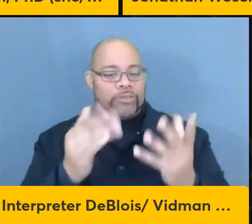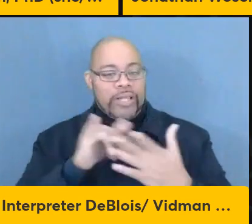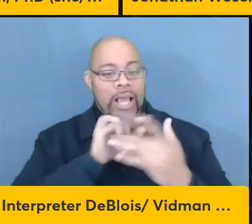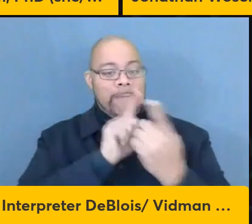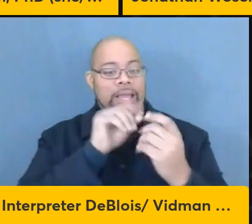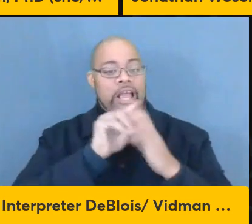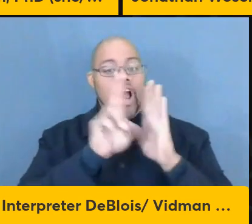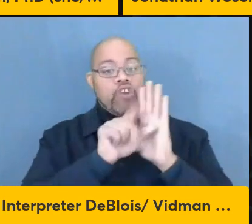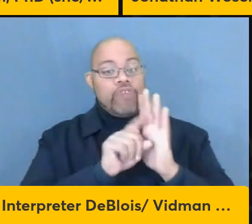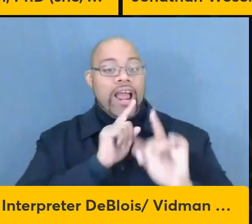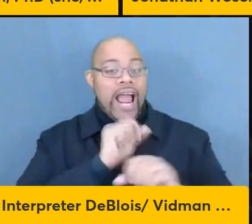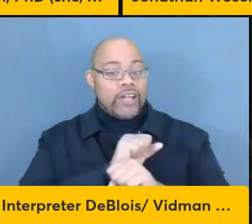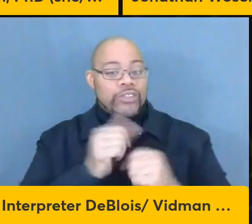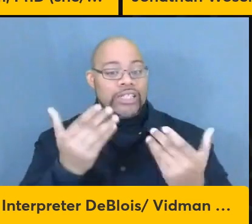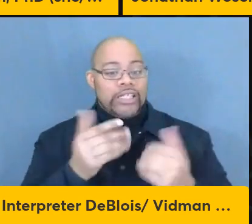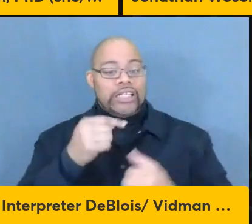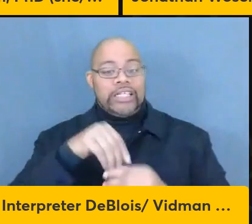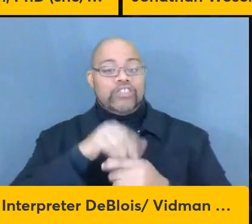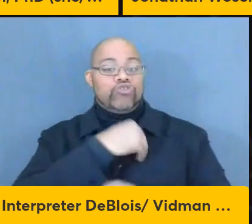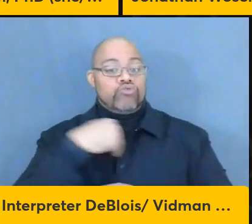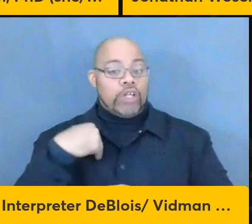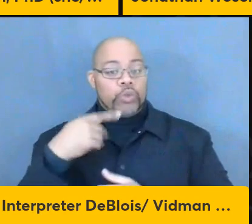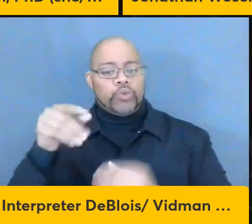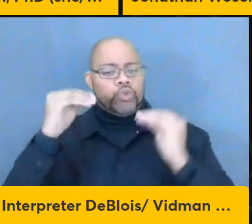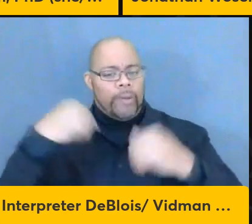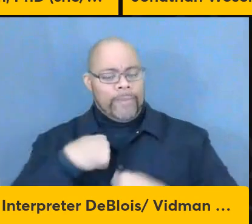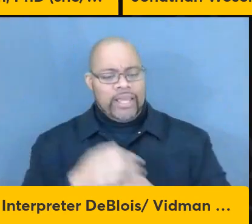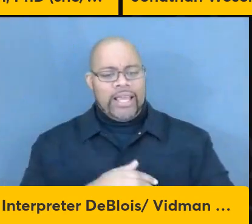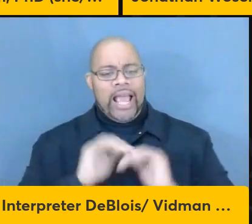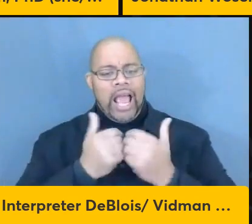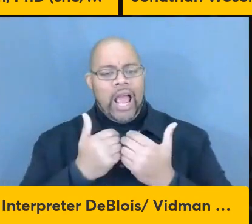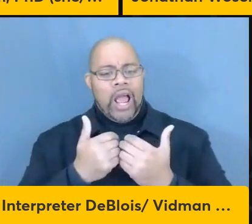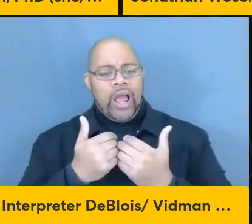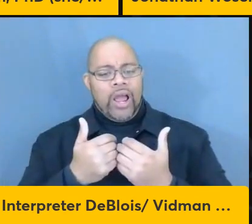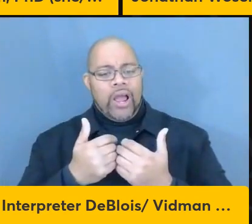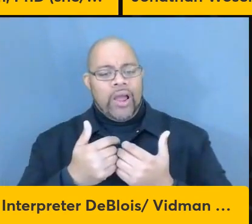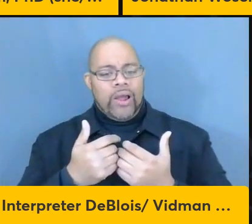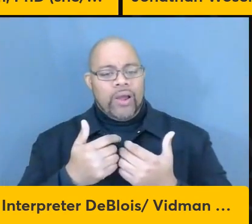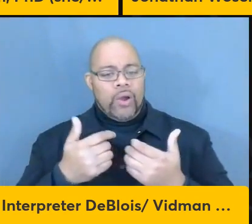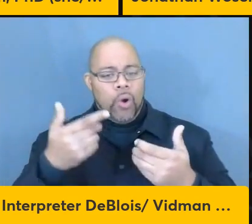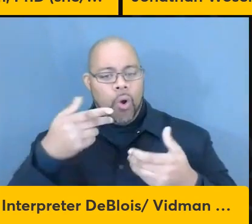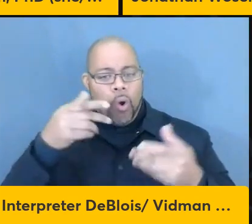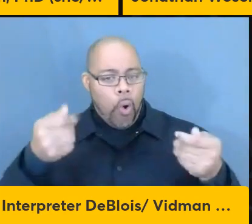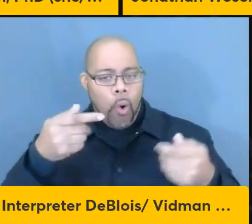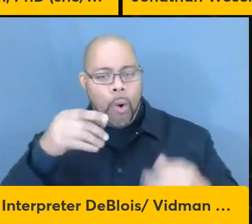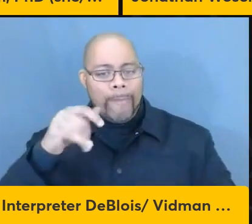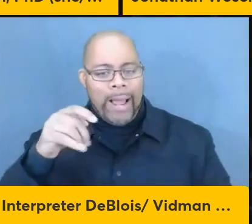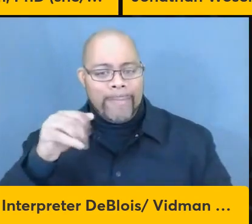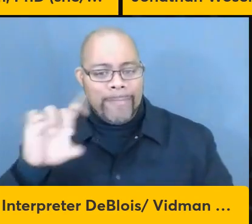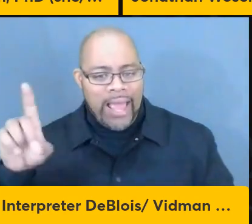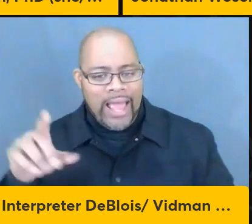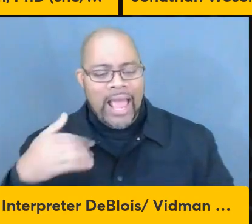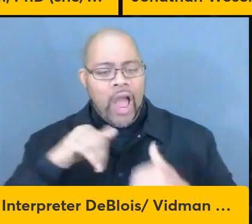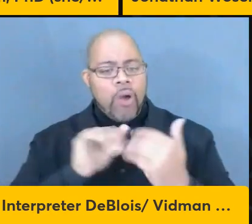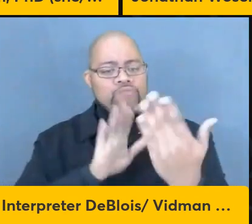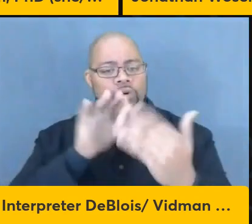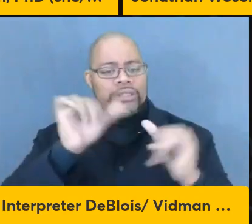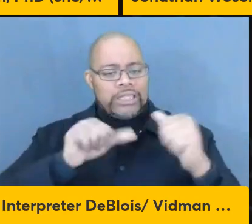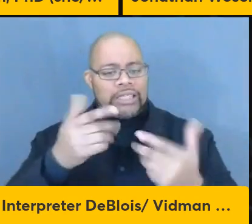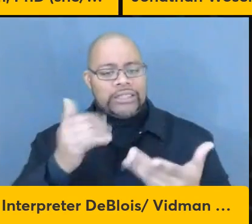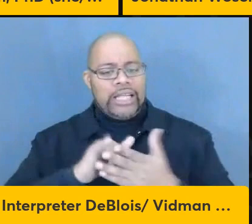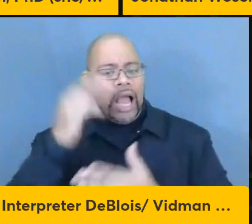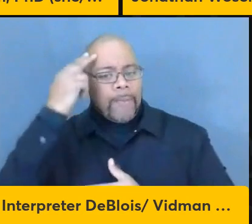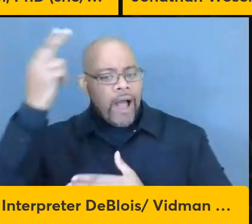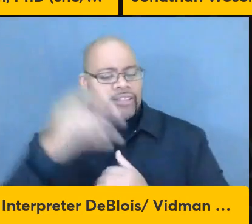in undergrad, actually, here in Toronto. And she taught me how to hold a pipette. She taught me how to approach science, I think, a